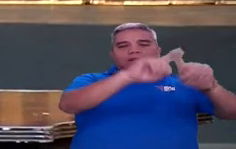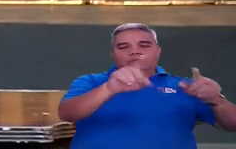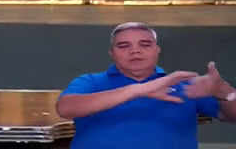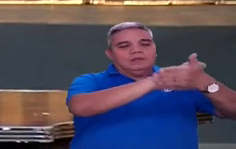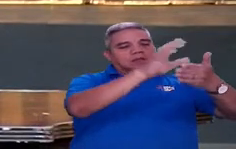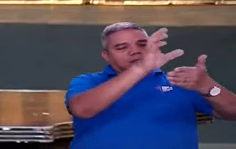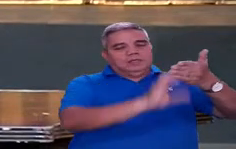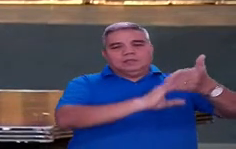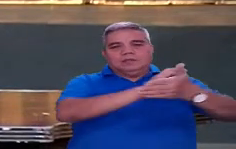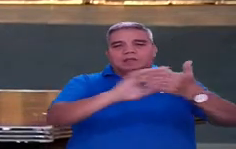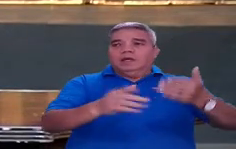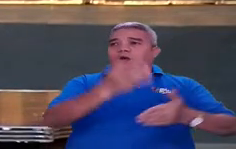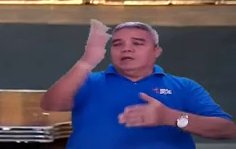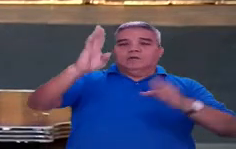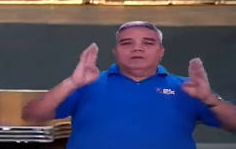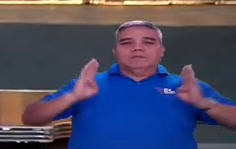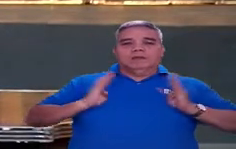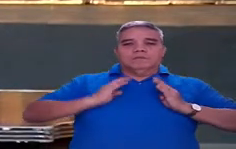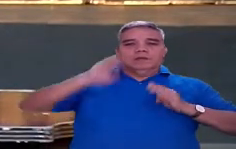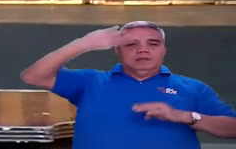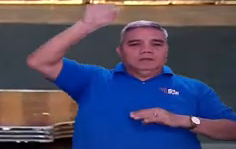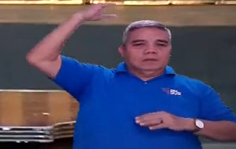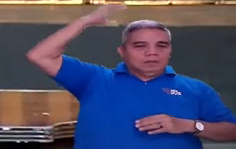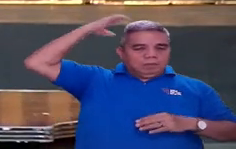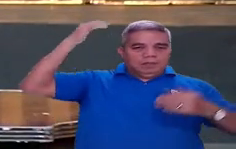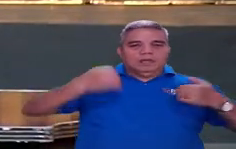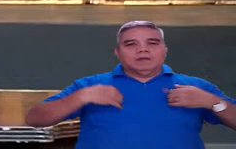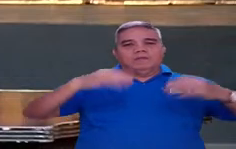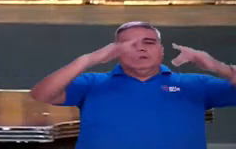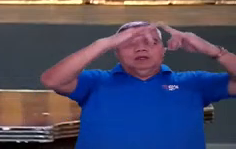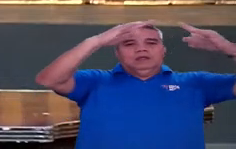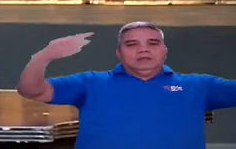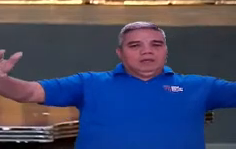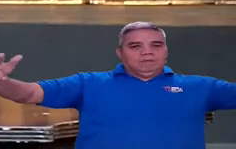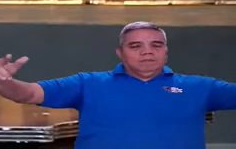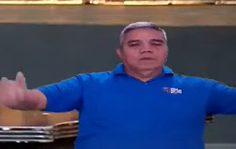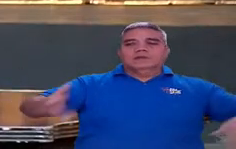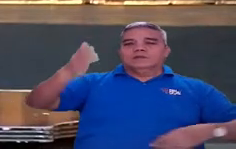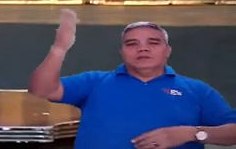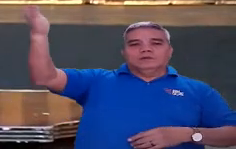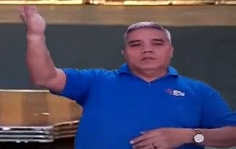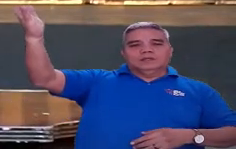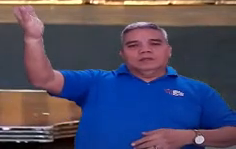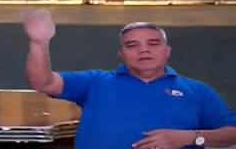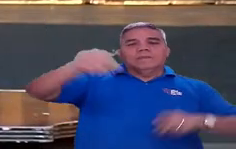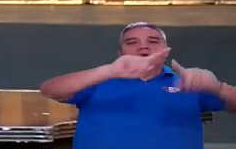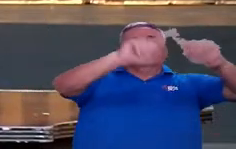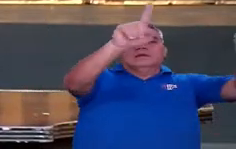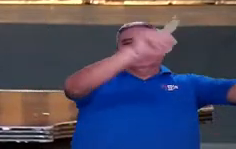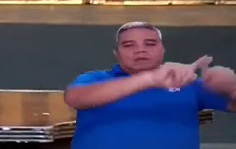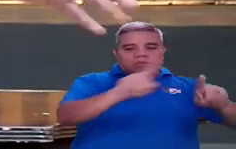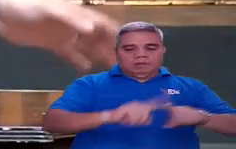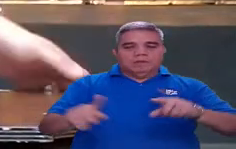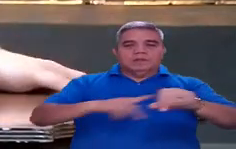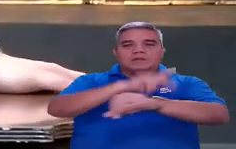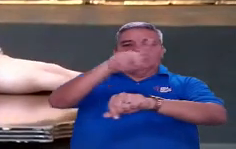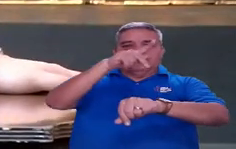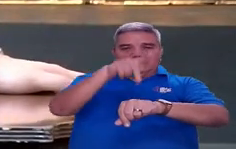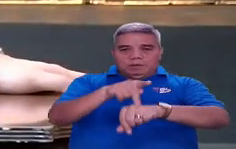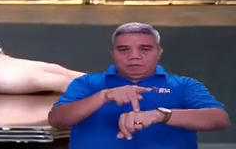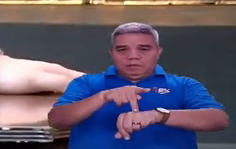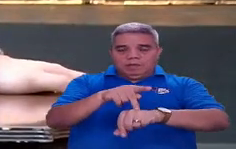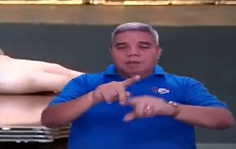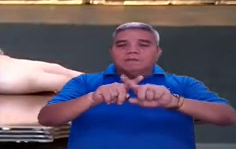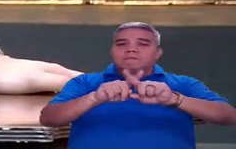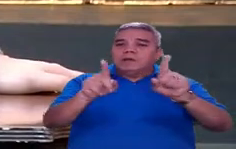I know the Bukidnon folk are having a camp right now. Those that are in different parts of this island as